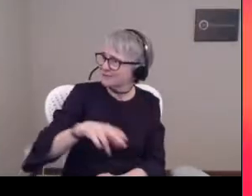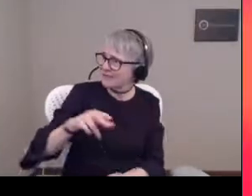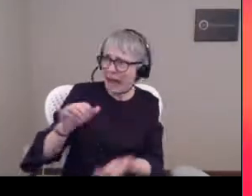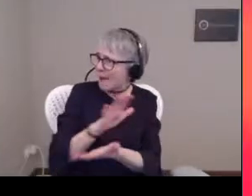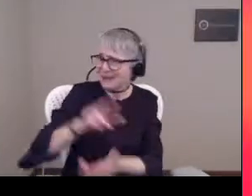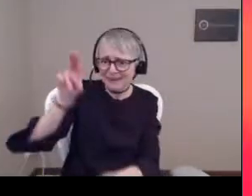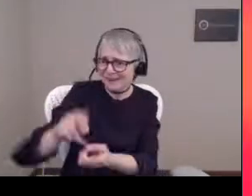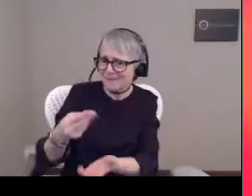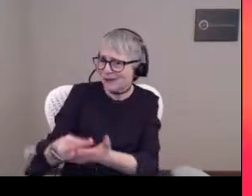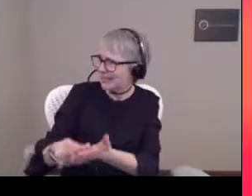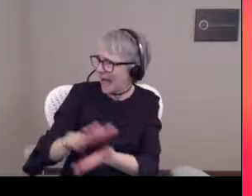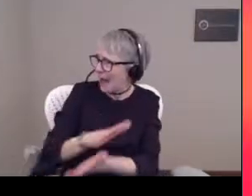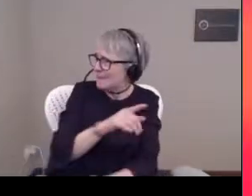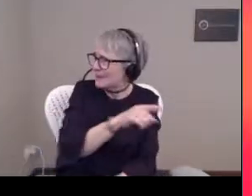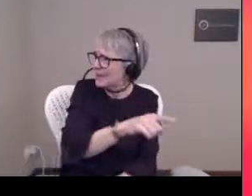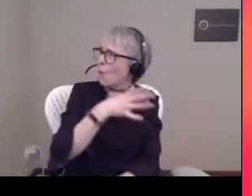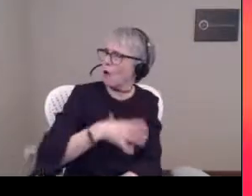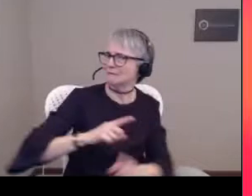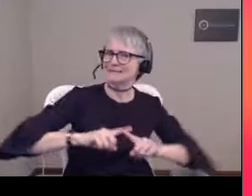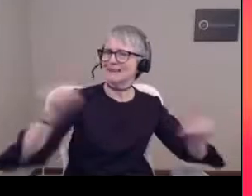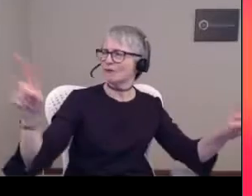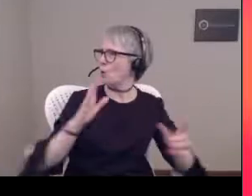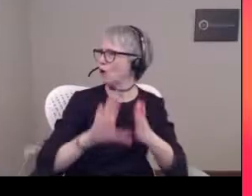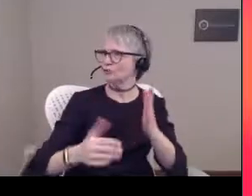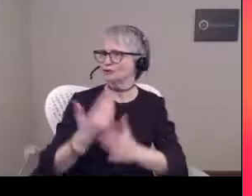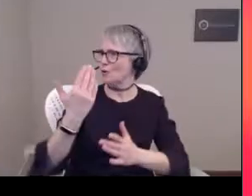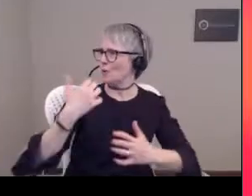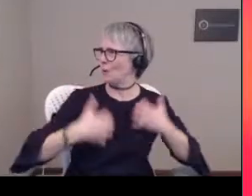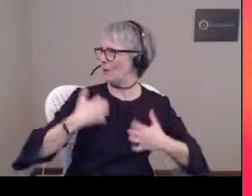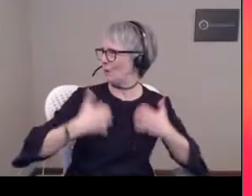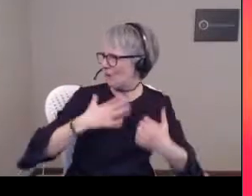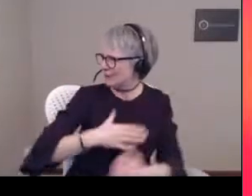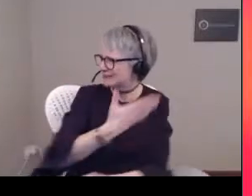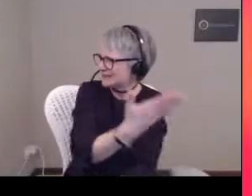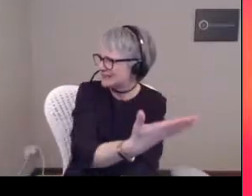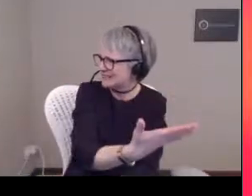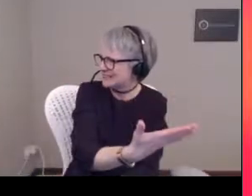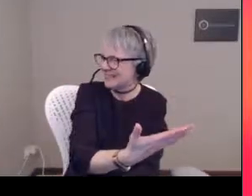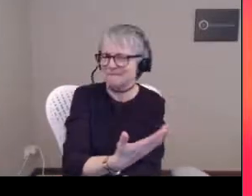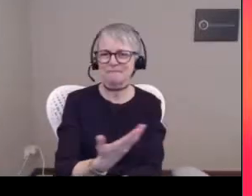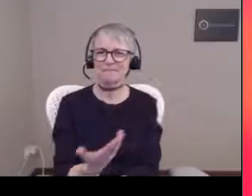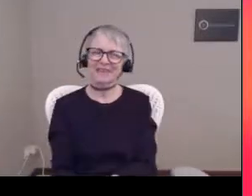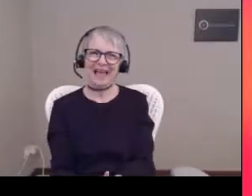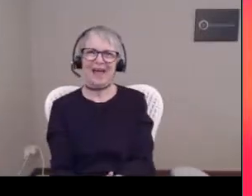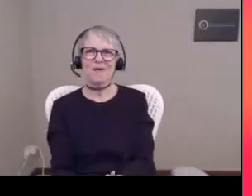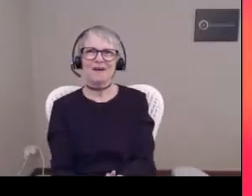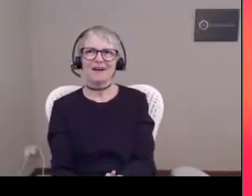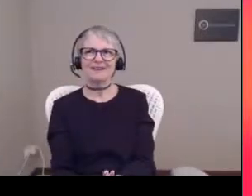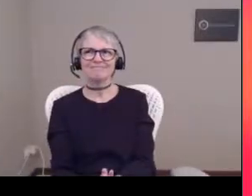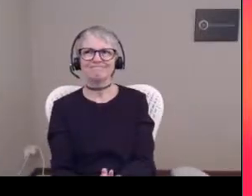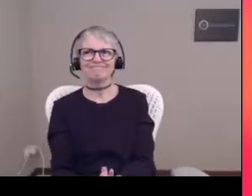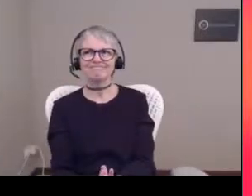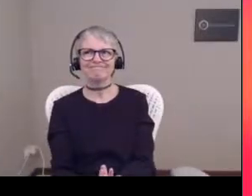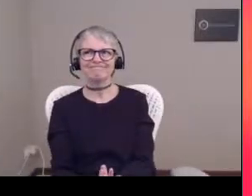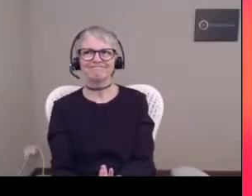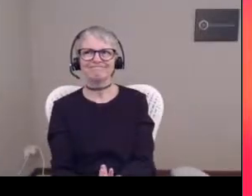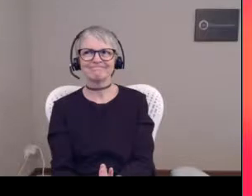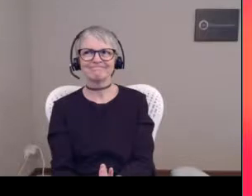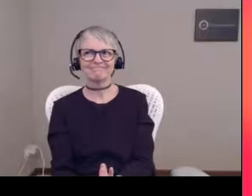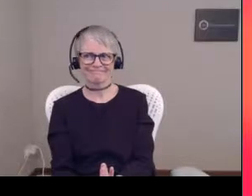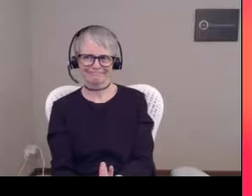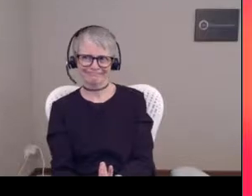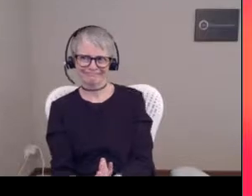career to go, what skills you want to develop. And at the end of the day, if ITV can't be the company to offer that, then we can't say we're an